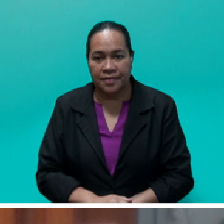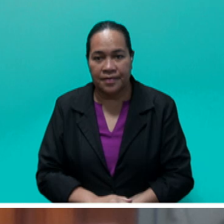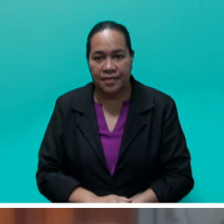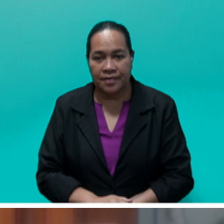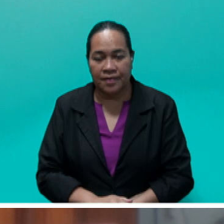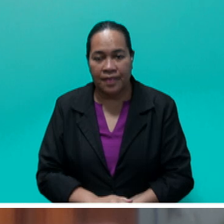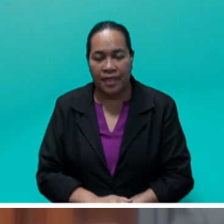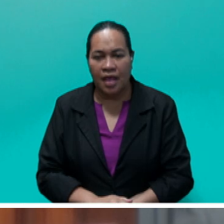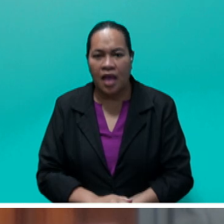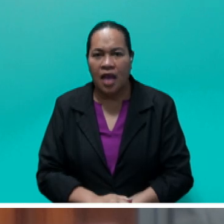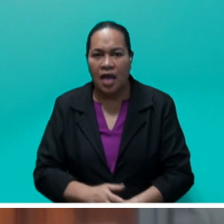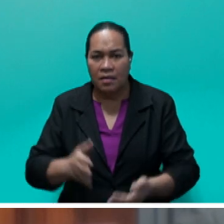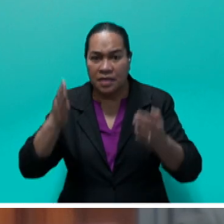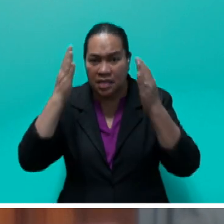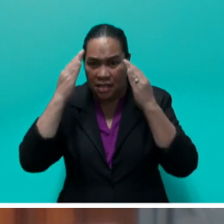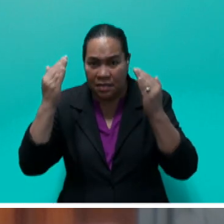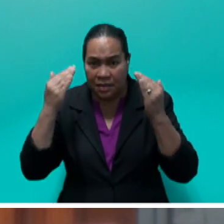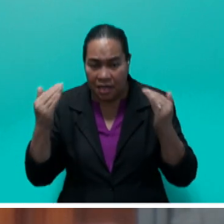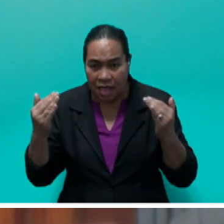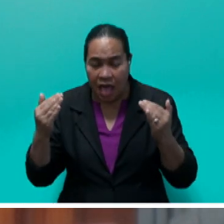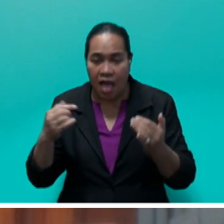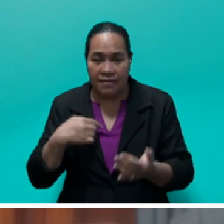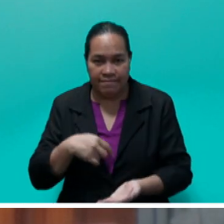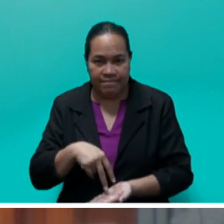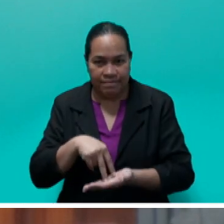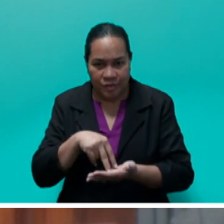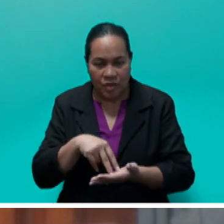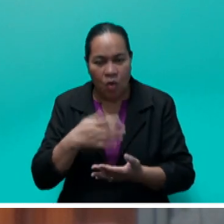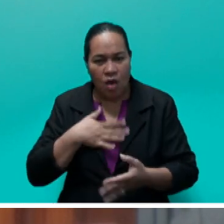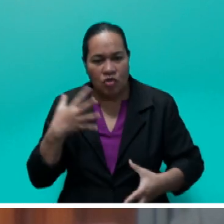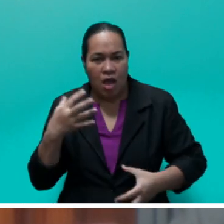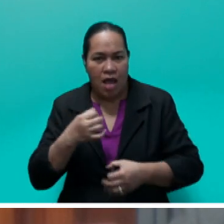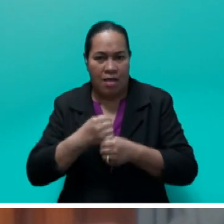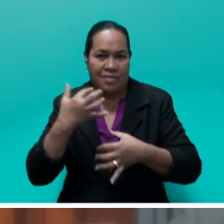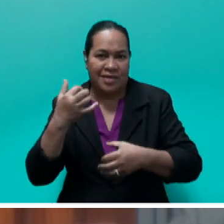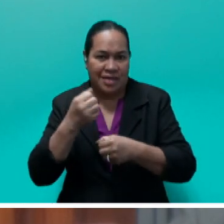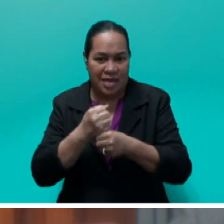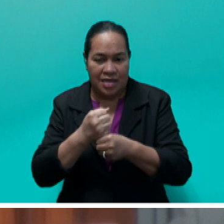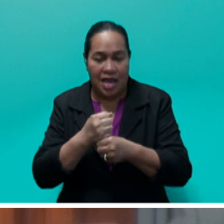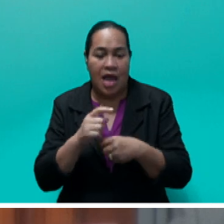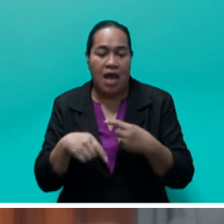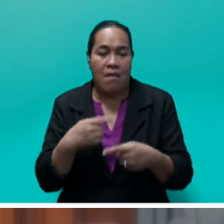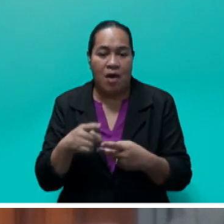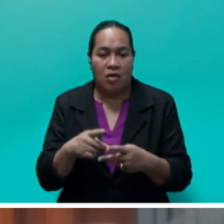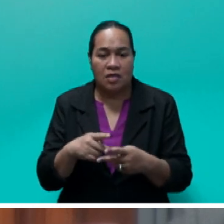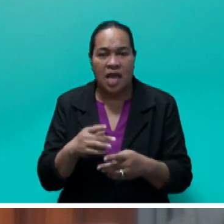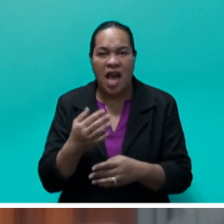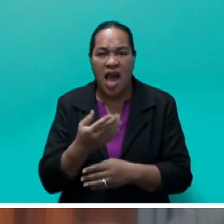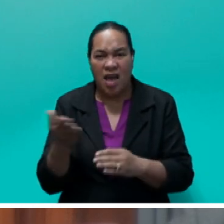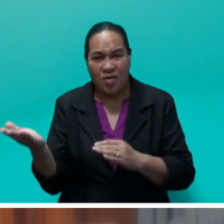Mr. Speaker, sir, I rise to provide an update on the progress of our logging